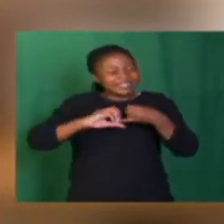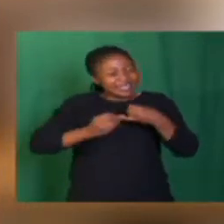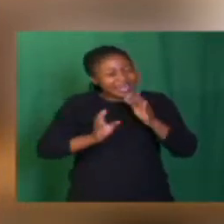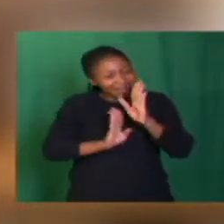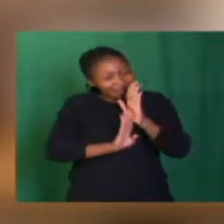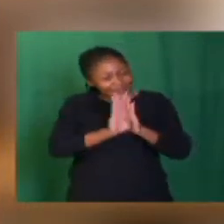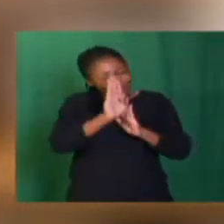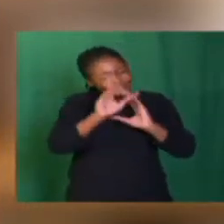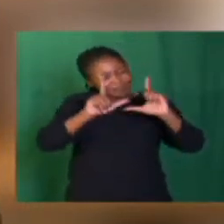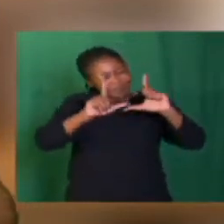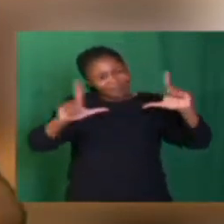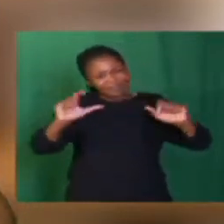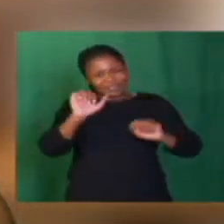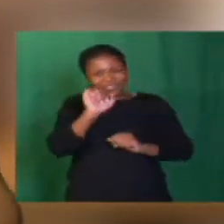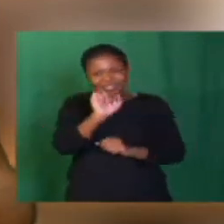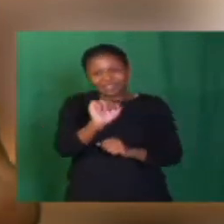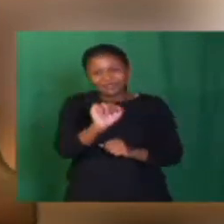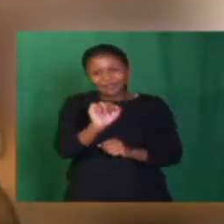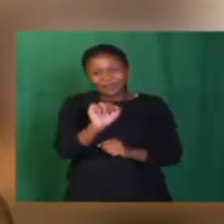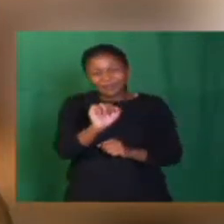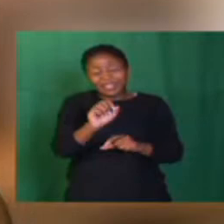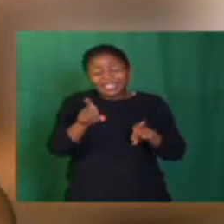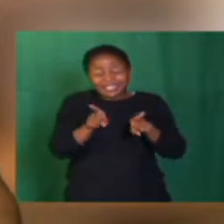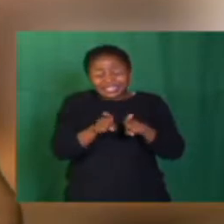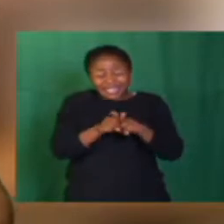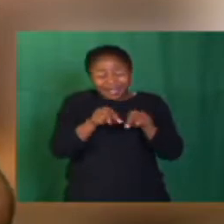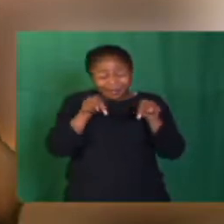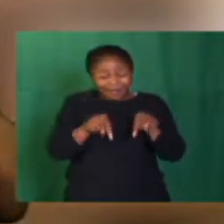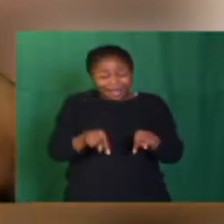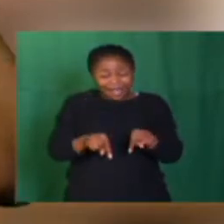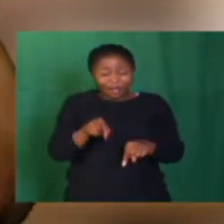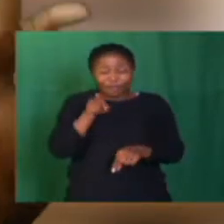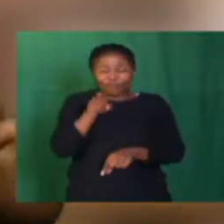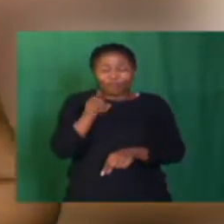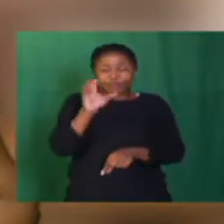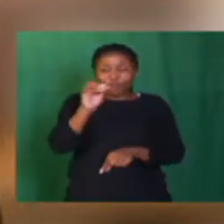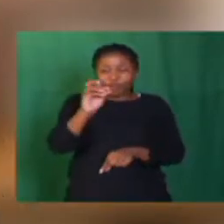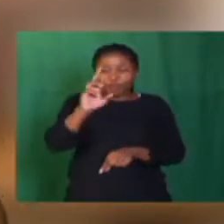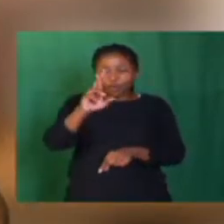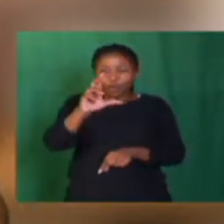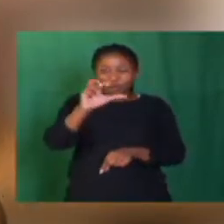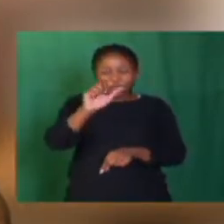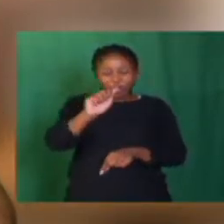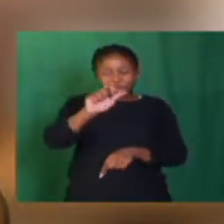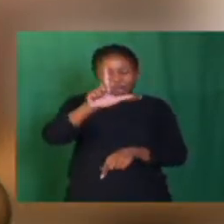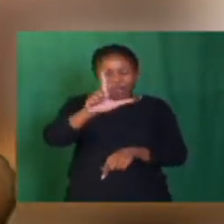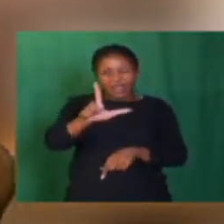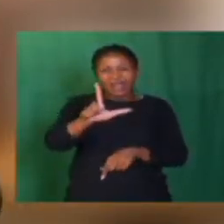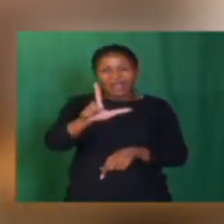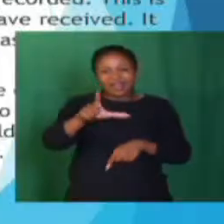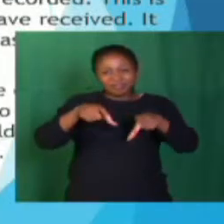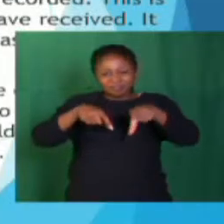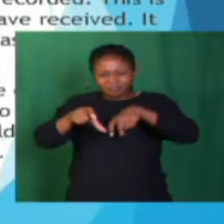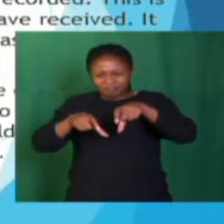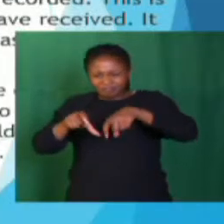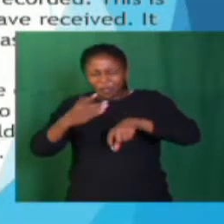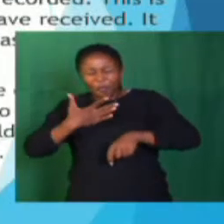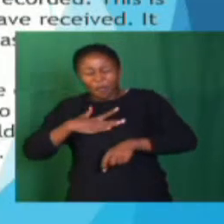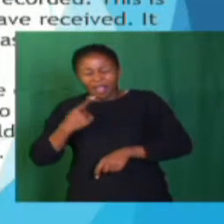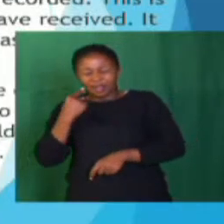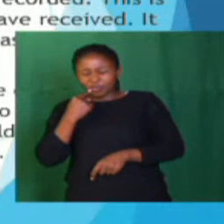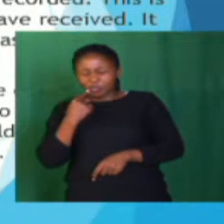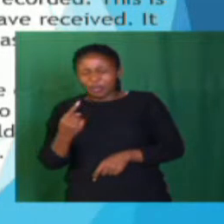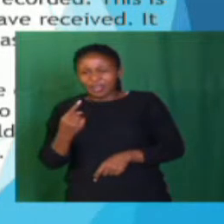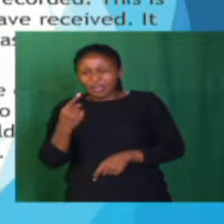it is whereby they are now just going to be assessing the way you are able to converse. Are you able to speak fluently in the